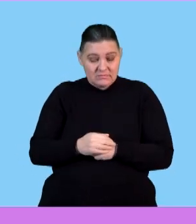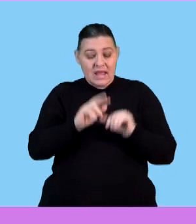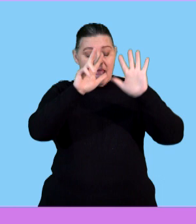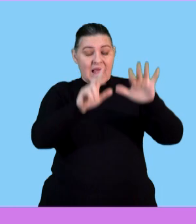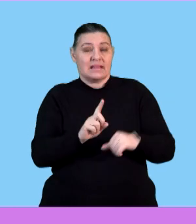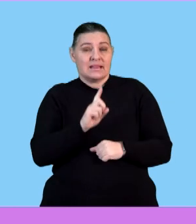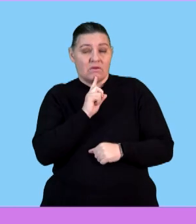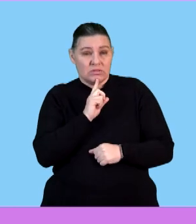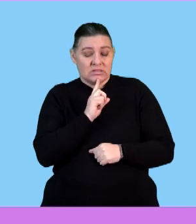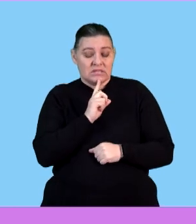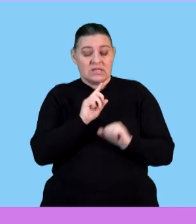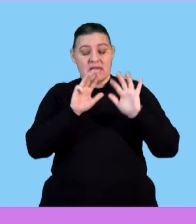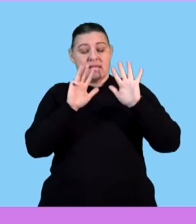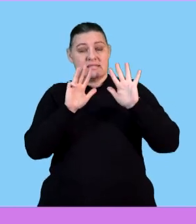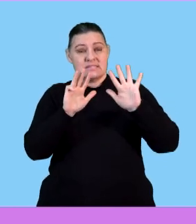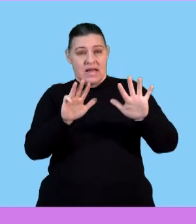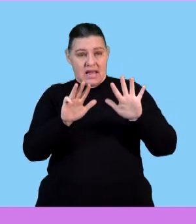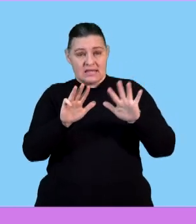is